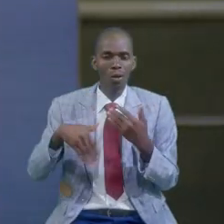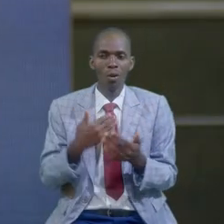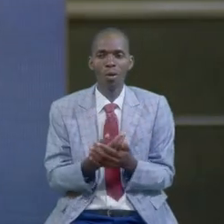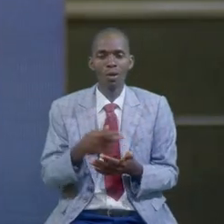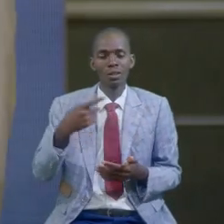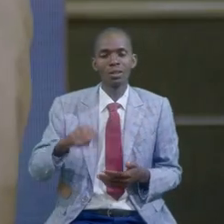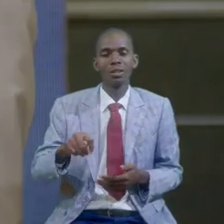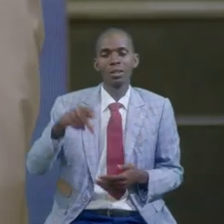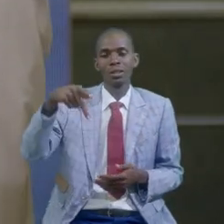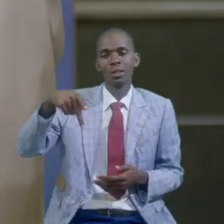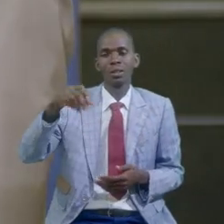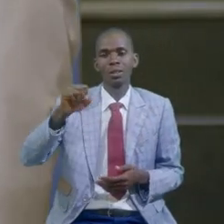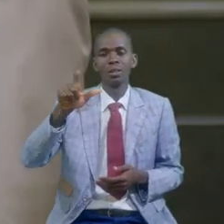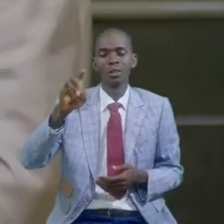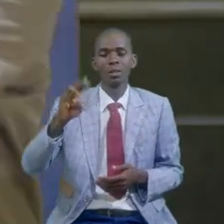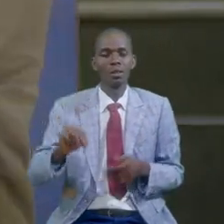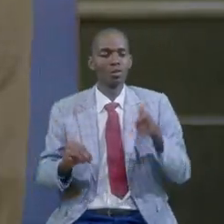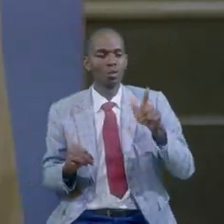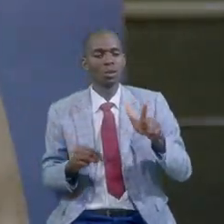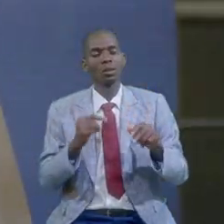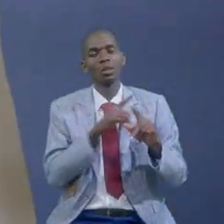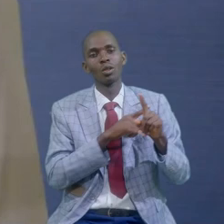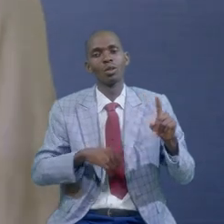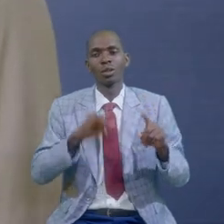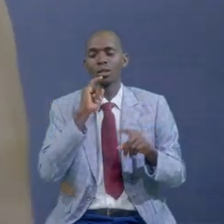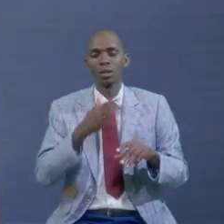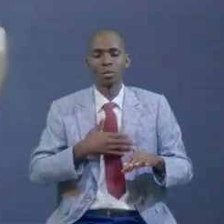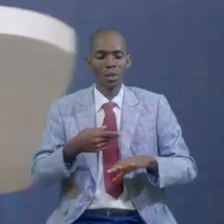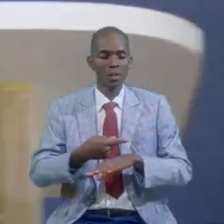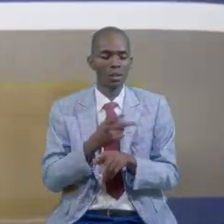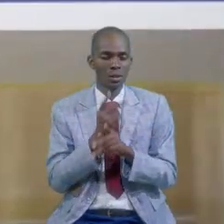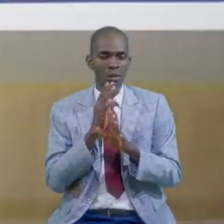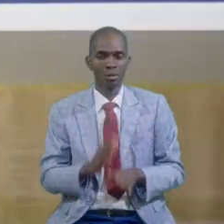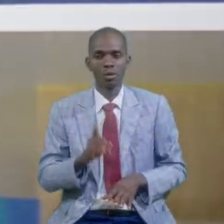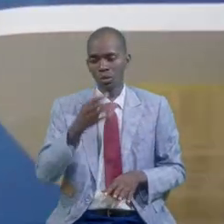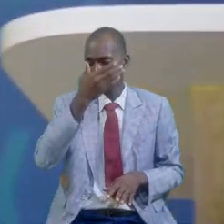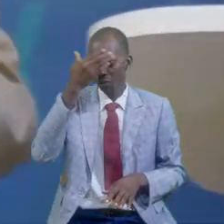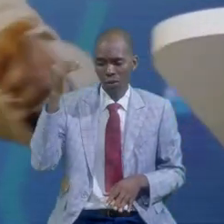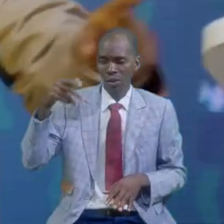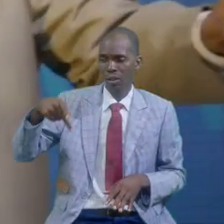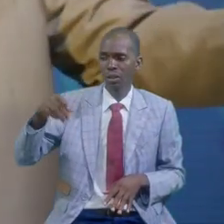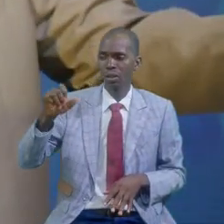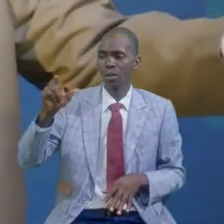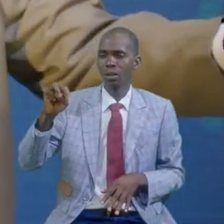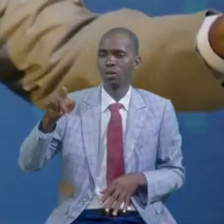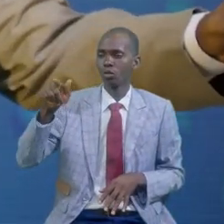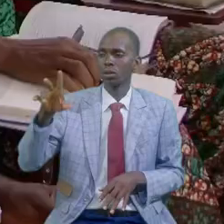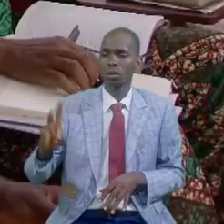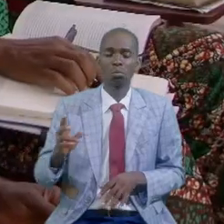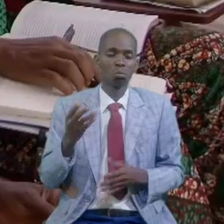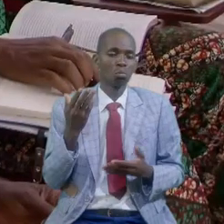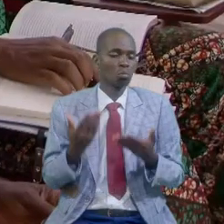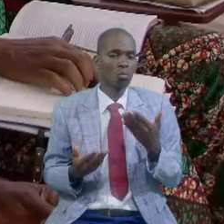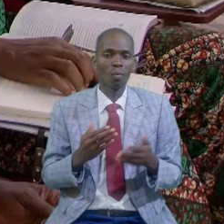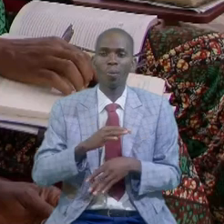23, the Lord is my shepherd, I shall not. You forget Psalm 27 that says that though all the enemies in